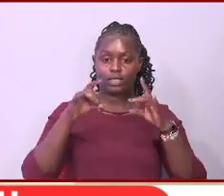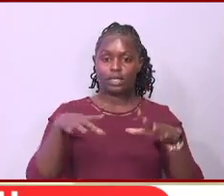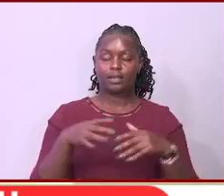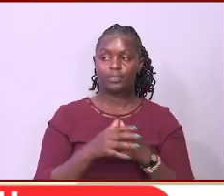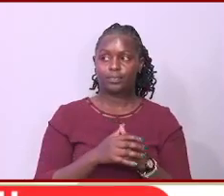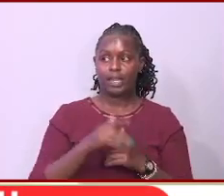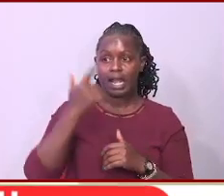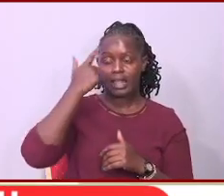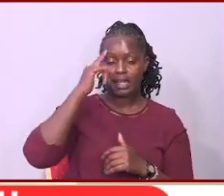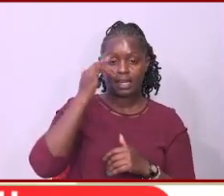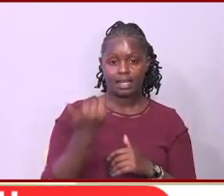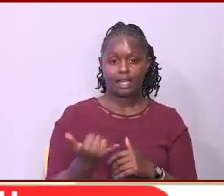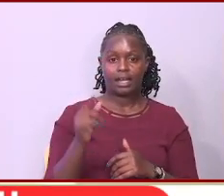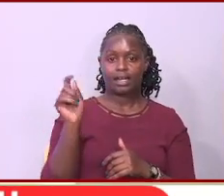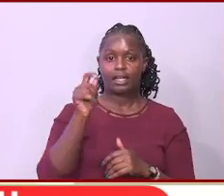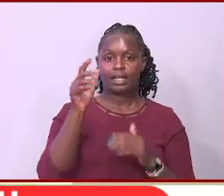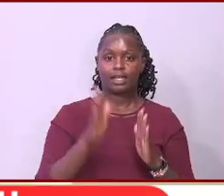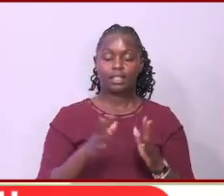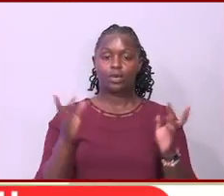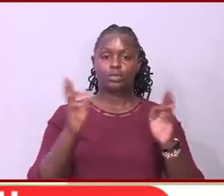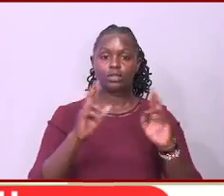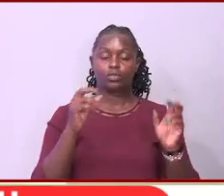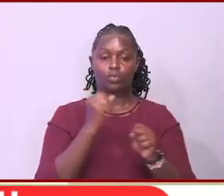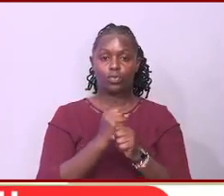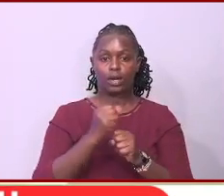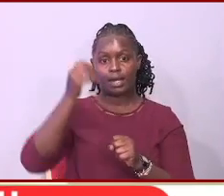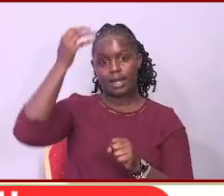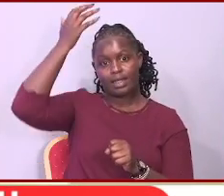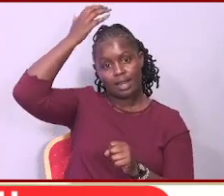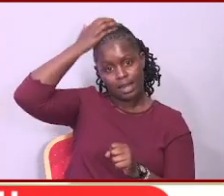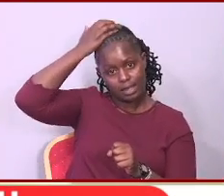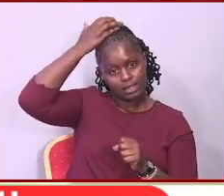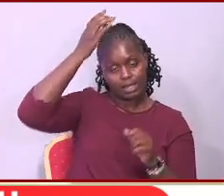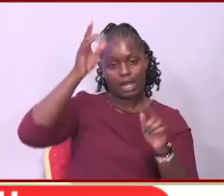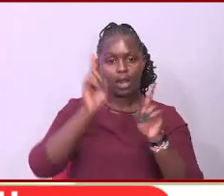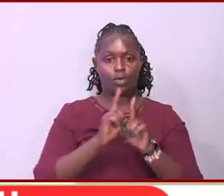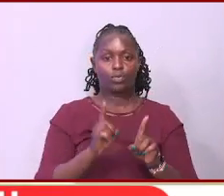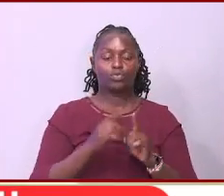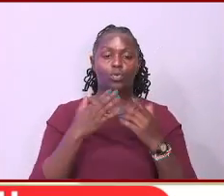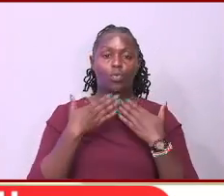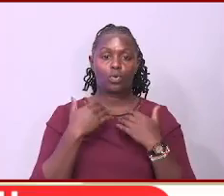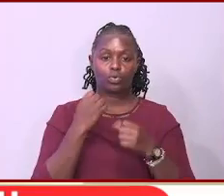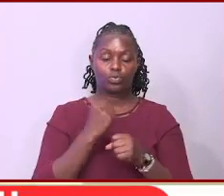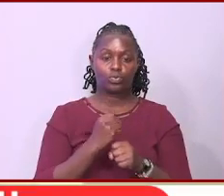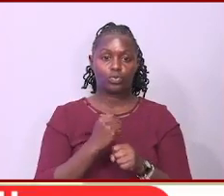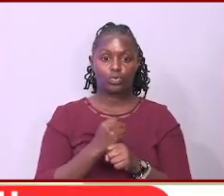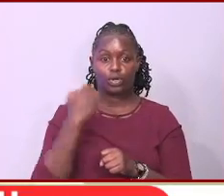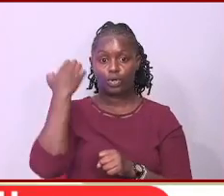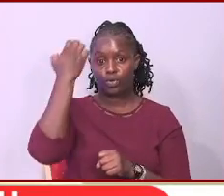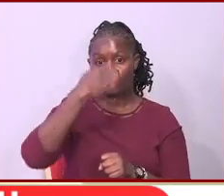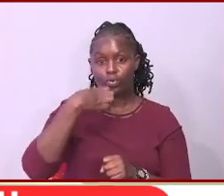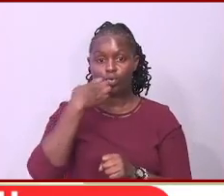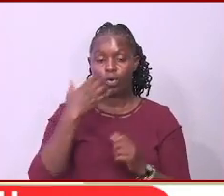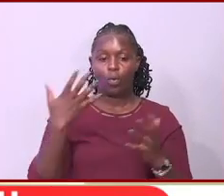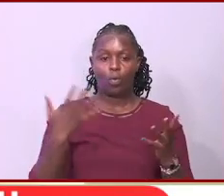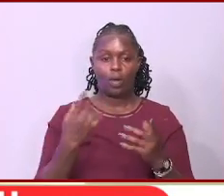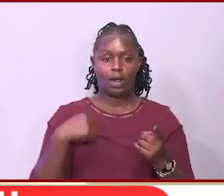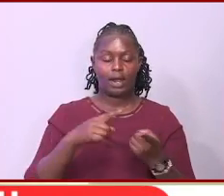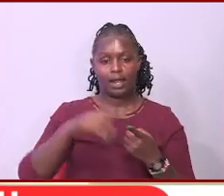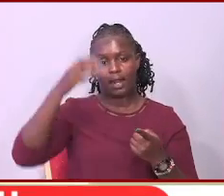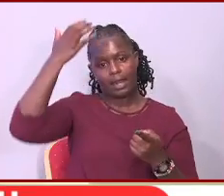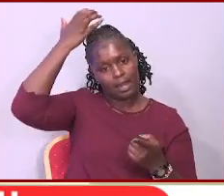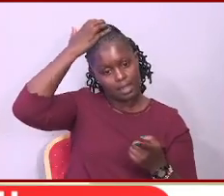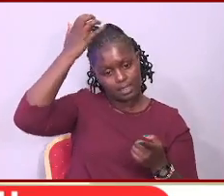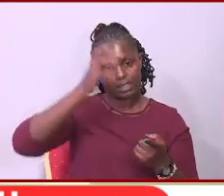young Kenyan who's interested in working in the nursing profession and would like to do it in Europe where nurses are urgently needed will really,